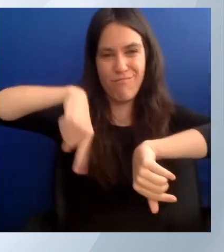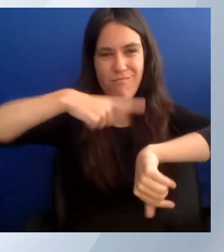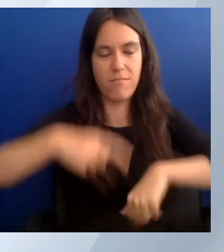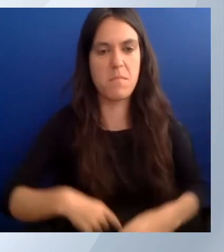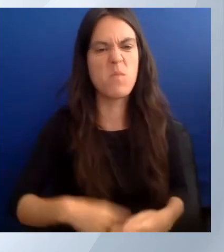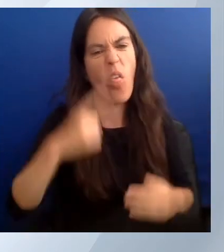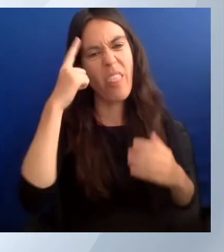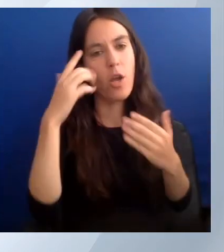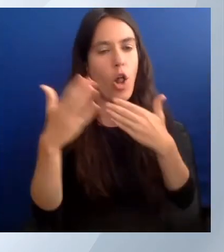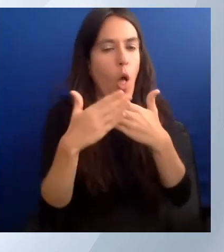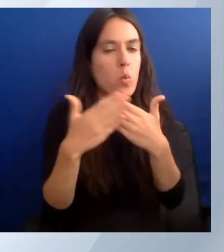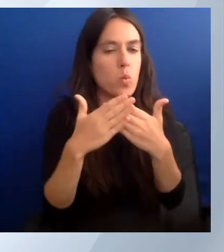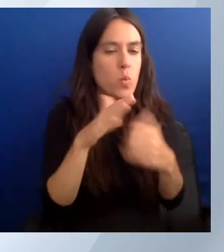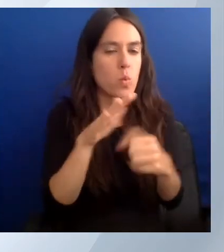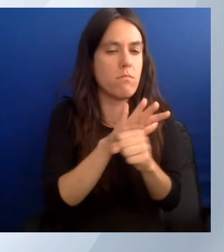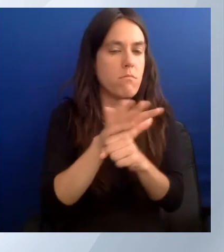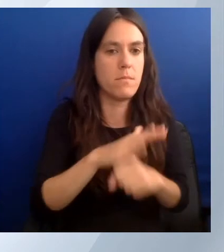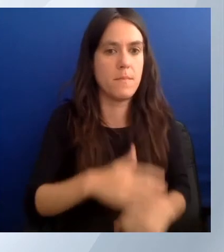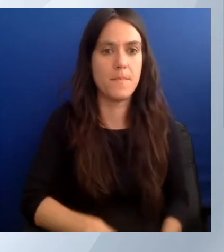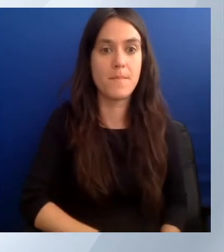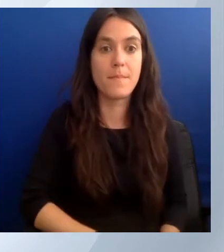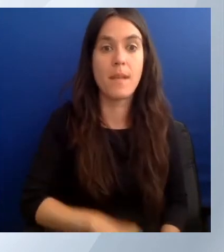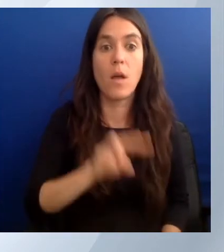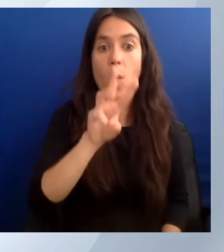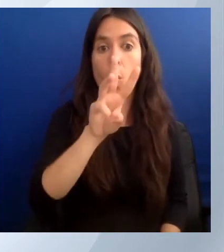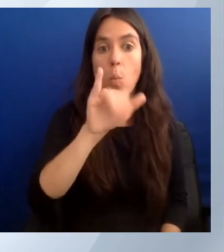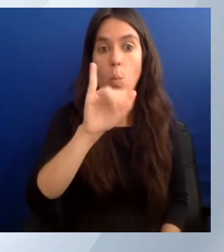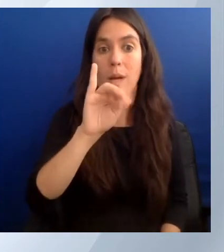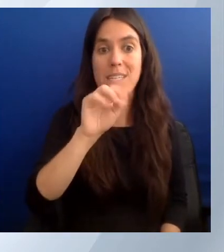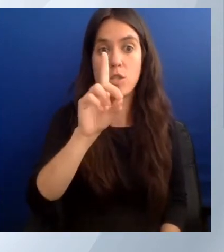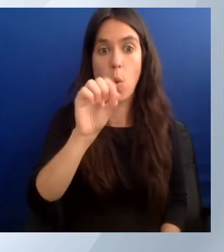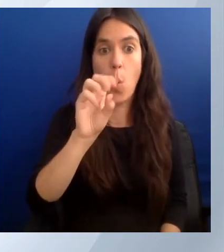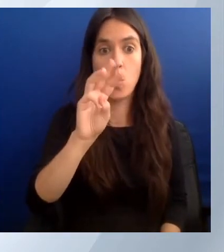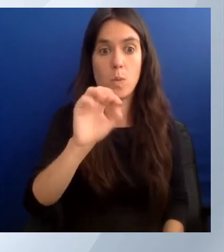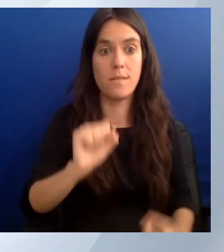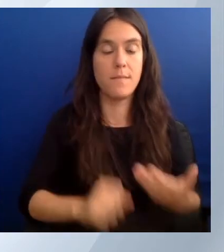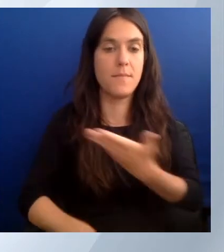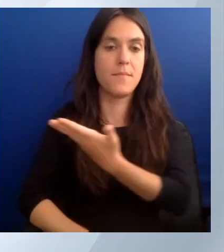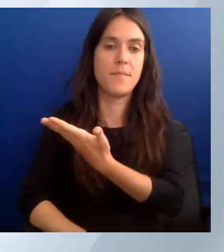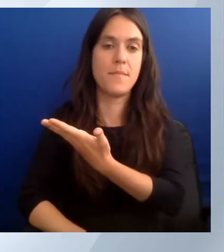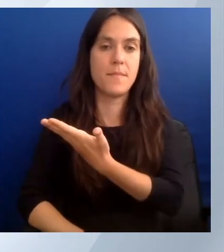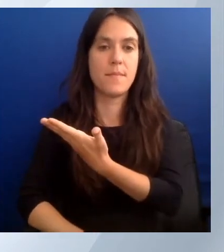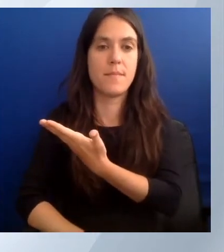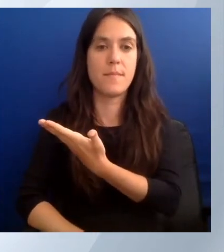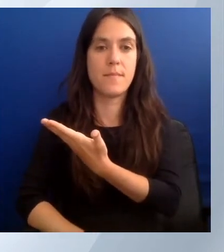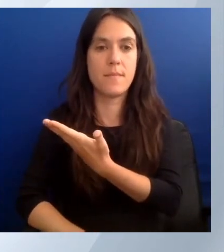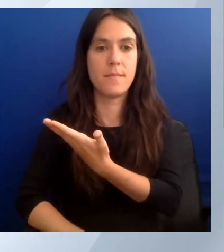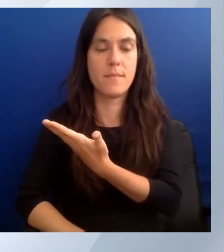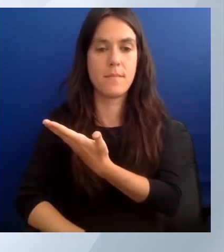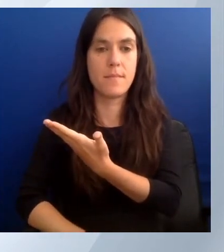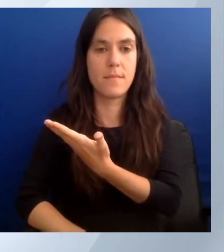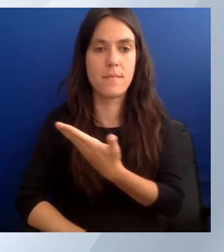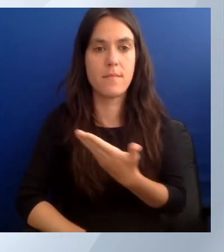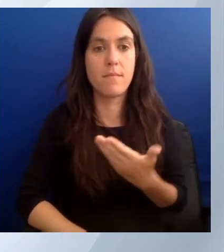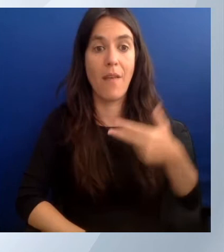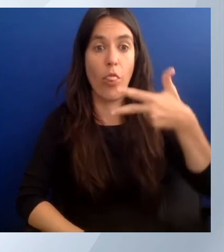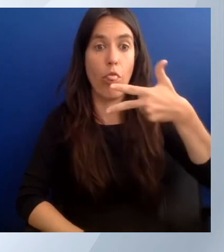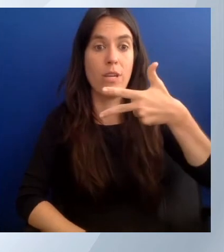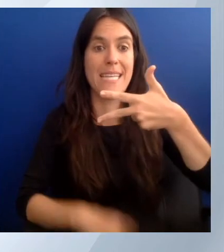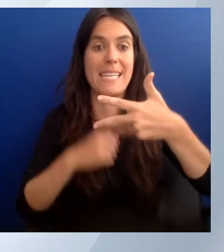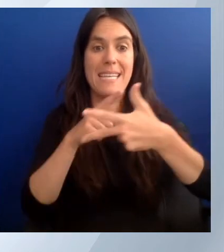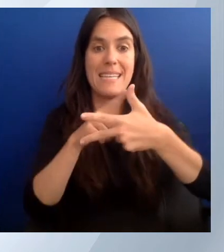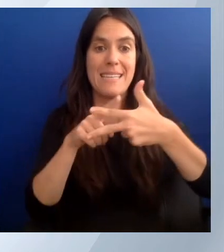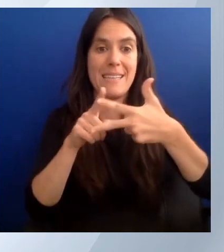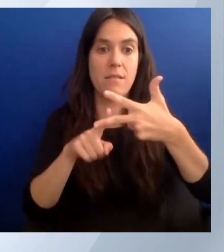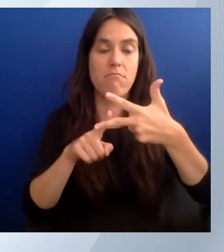close. We're running on Windows, and we need to pick a plan type to run our function. We have three options: consumption, which